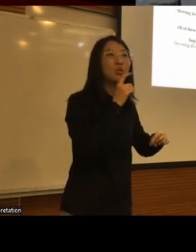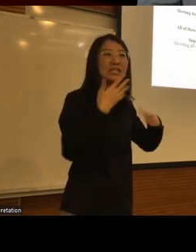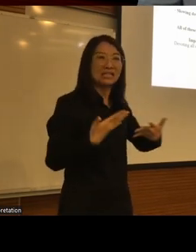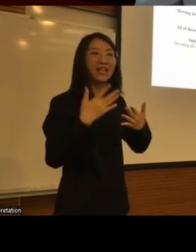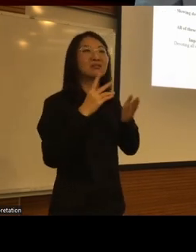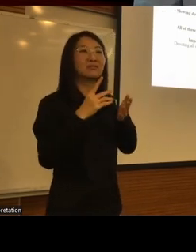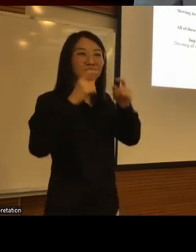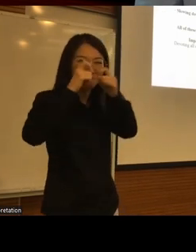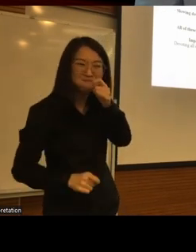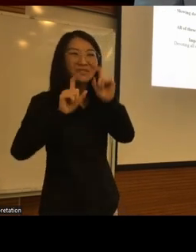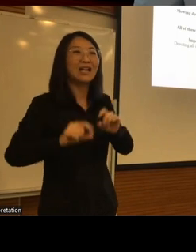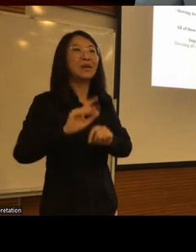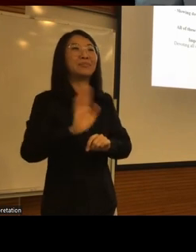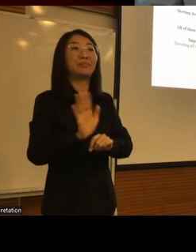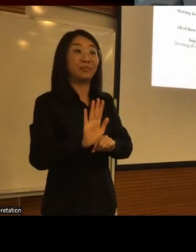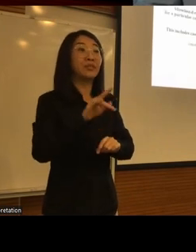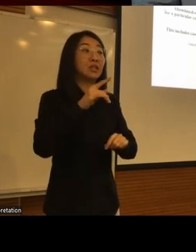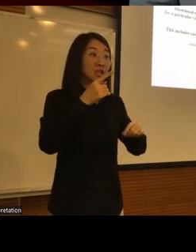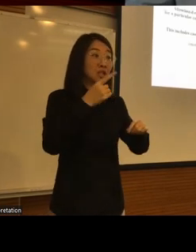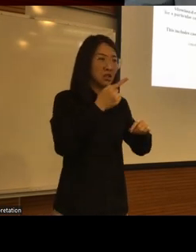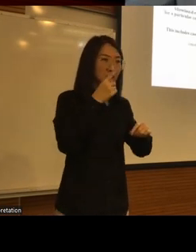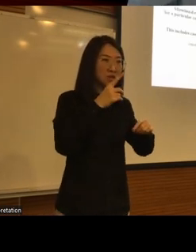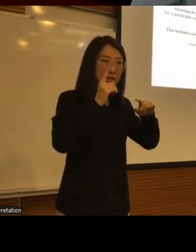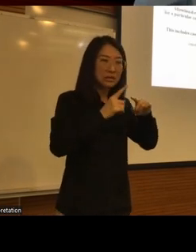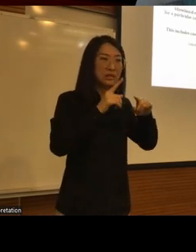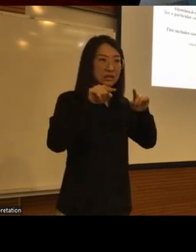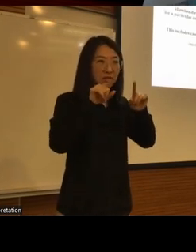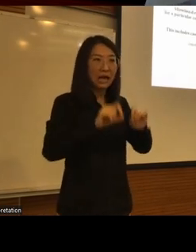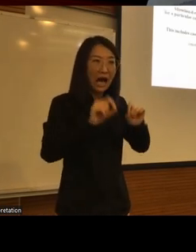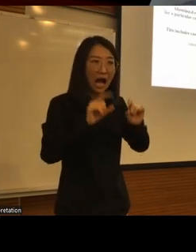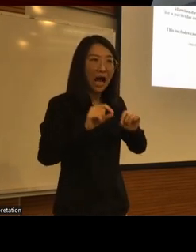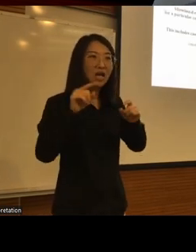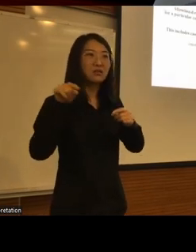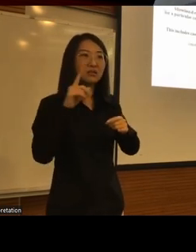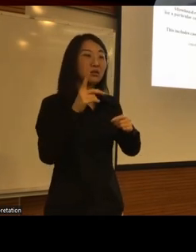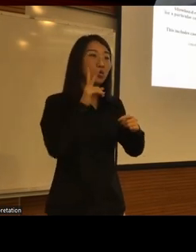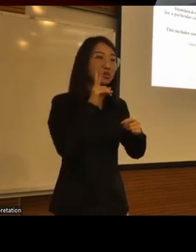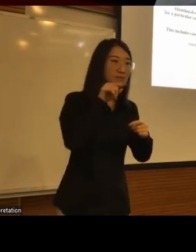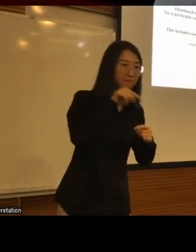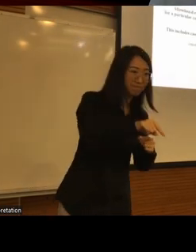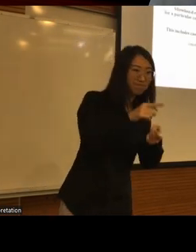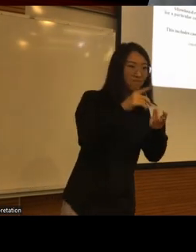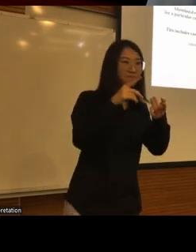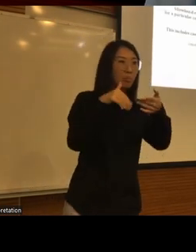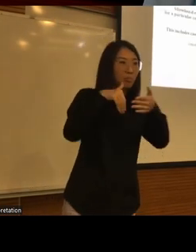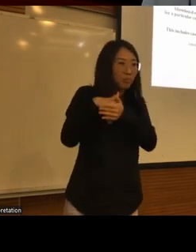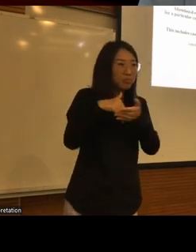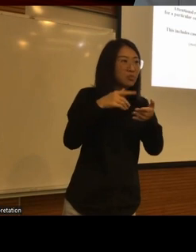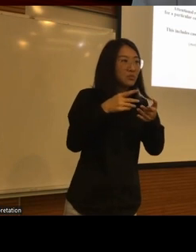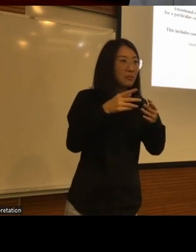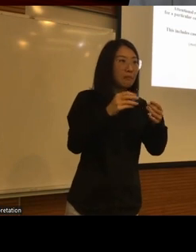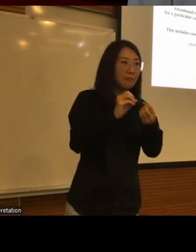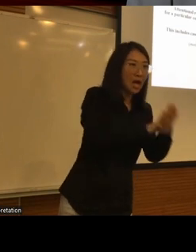that, but quite a lot of things can be explained in that way. And why is it